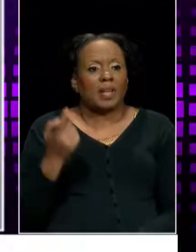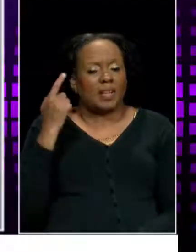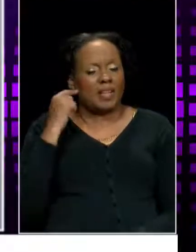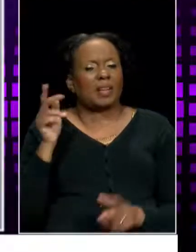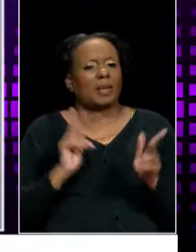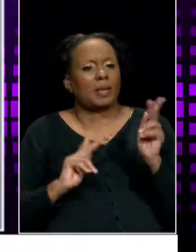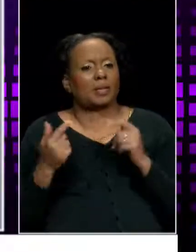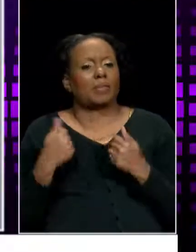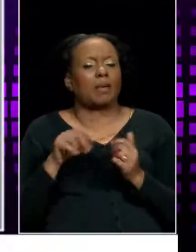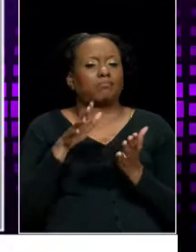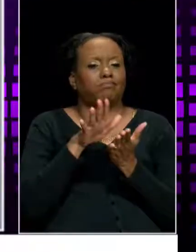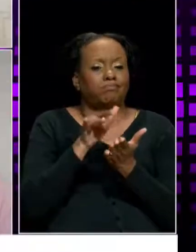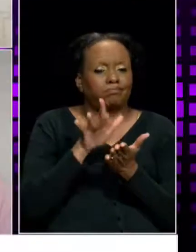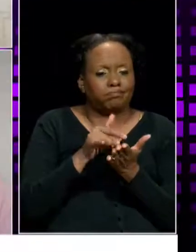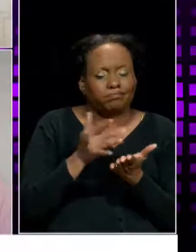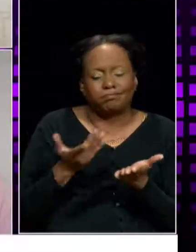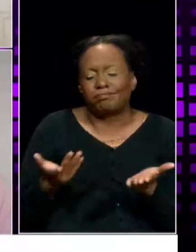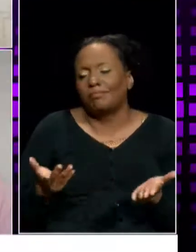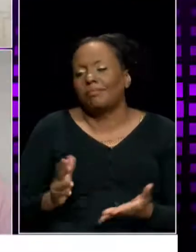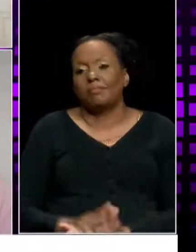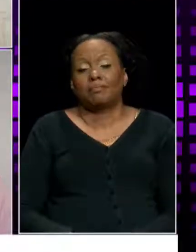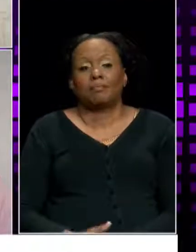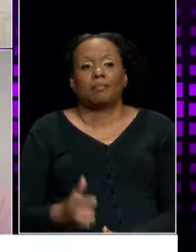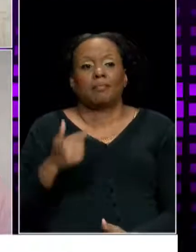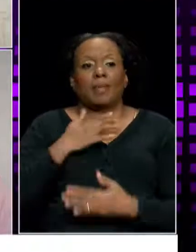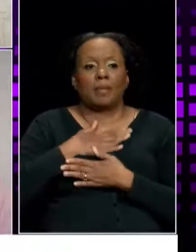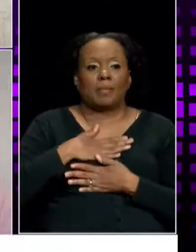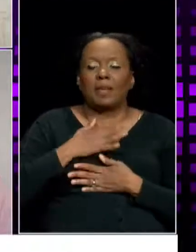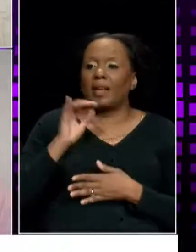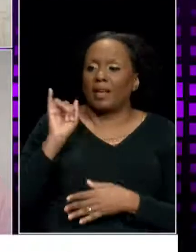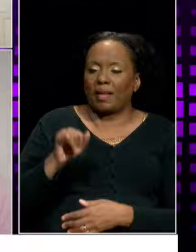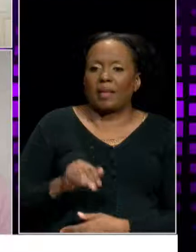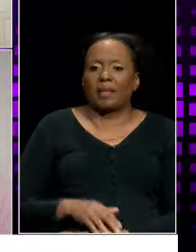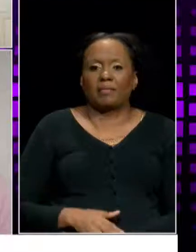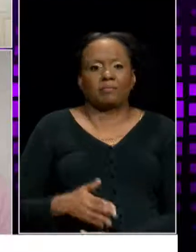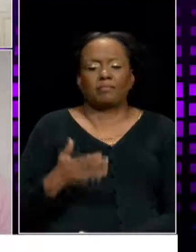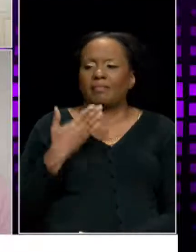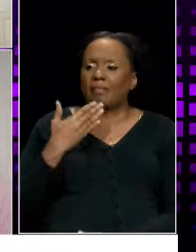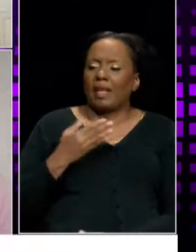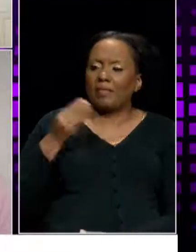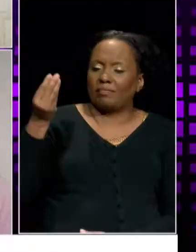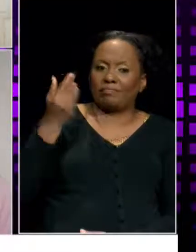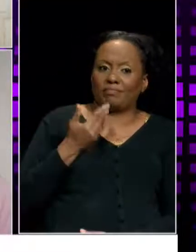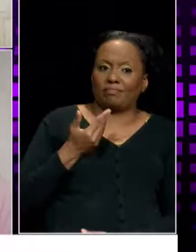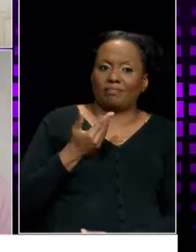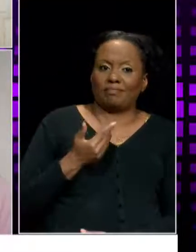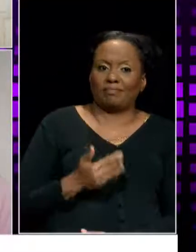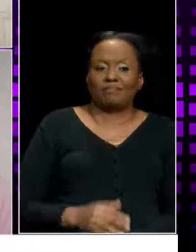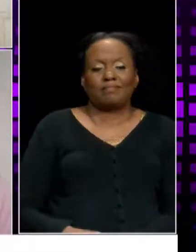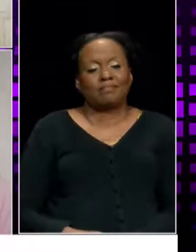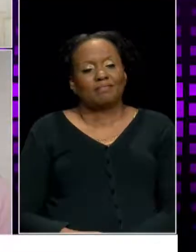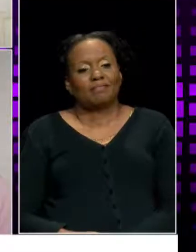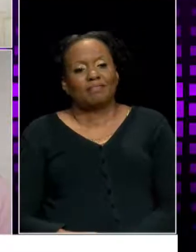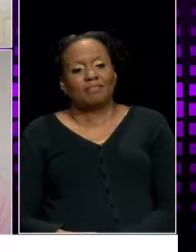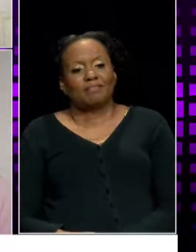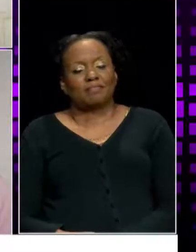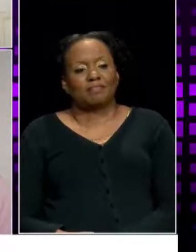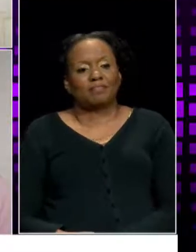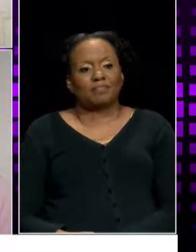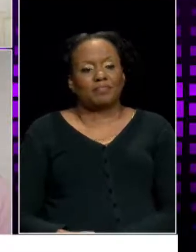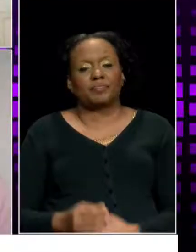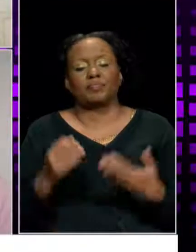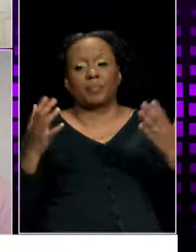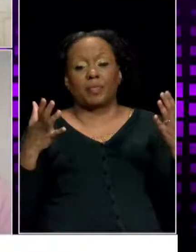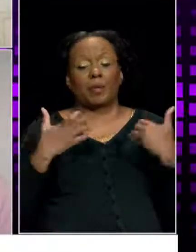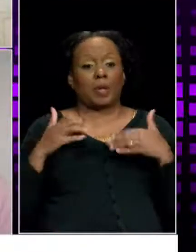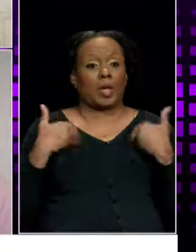to. I appreciate that, and I'm happy that you provided that perspective. And we want to see young